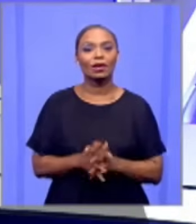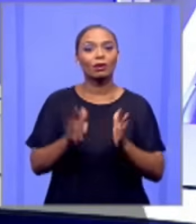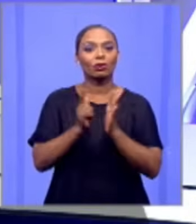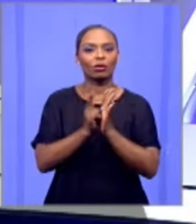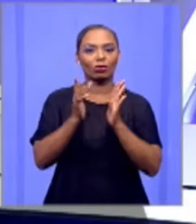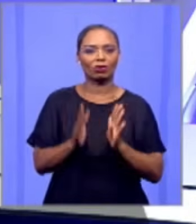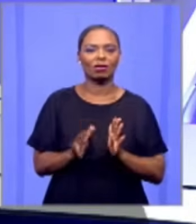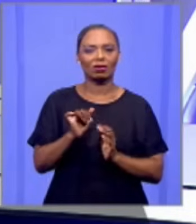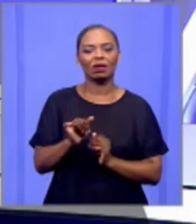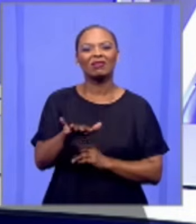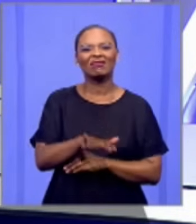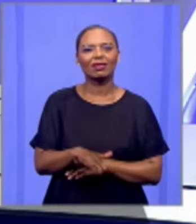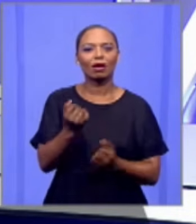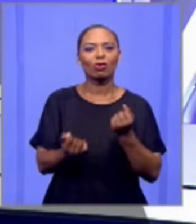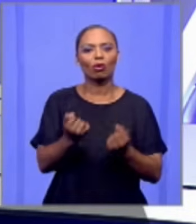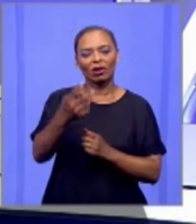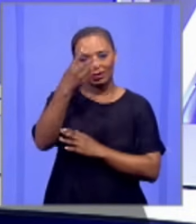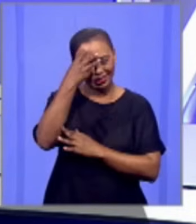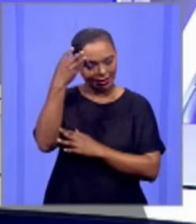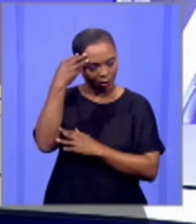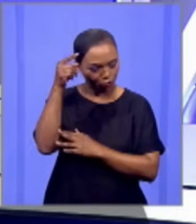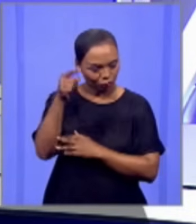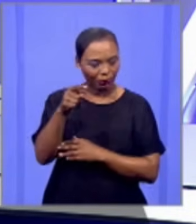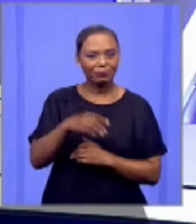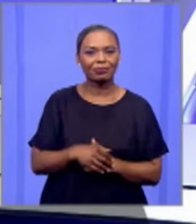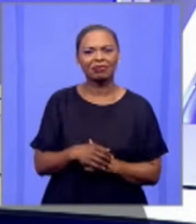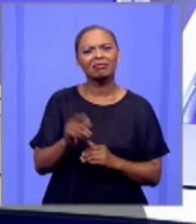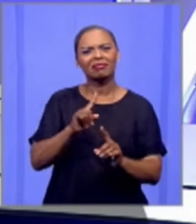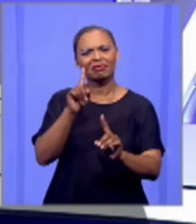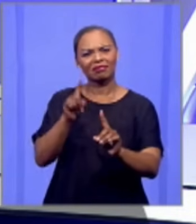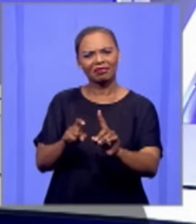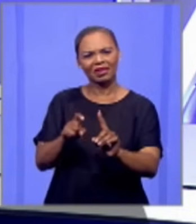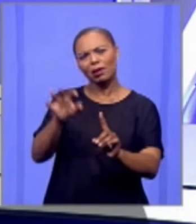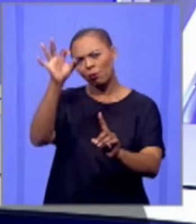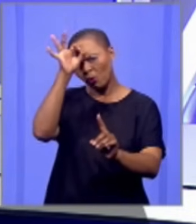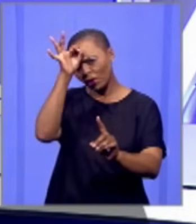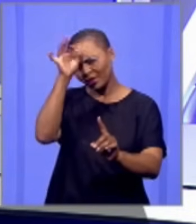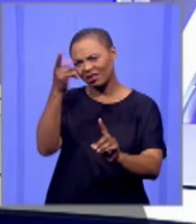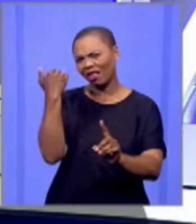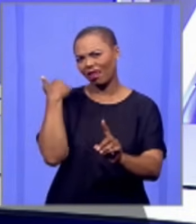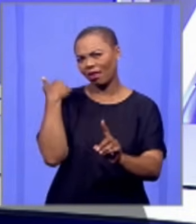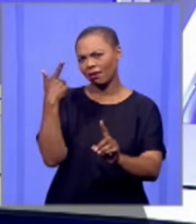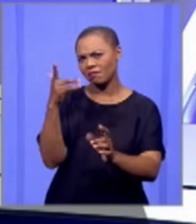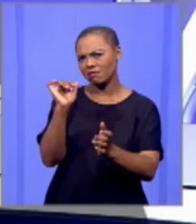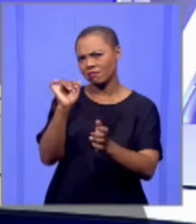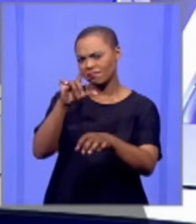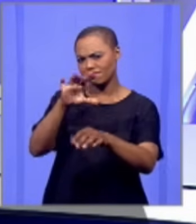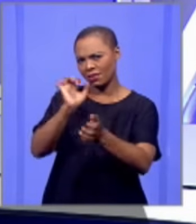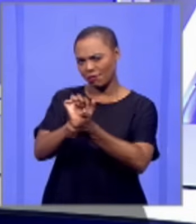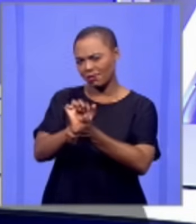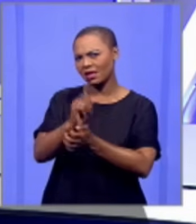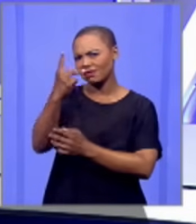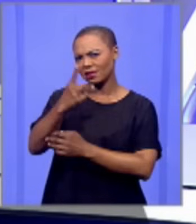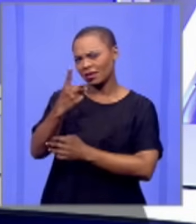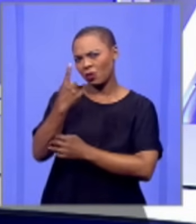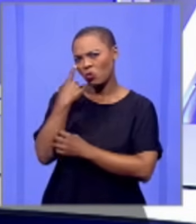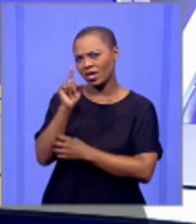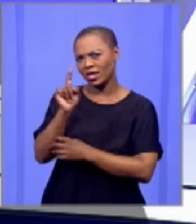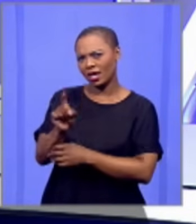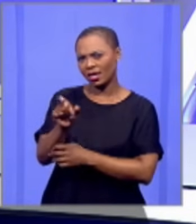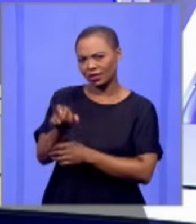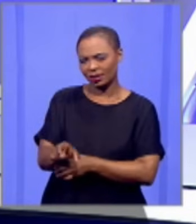Moemedi wa molao tshekong ya polao ya Senzo Meiwa o botšišitše lephodisa leo le golegilwego mogononelwa wa bobedi ka taba